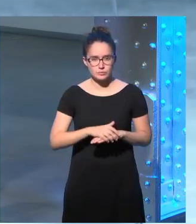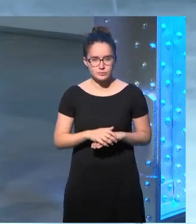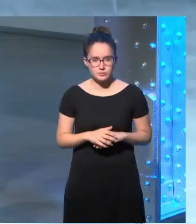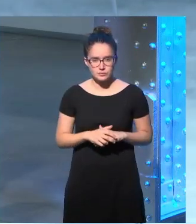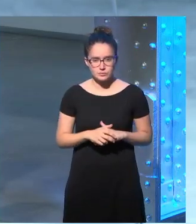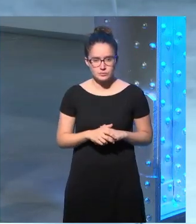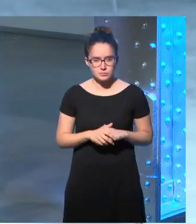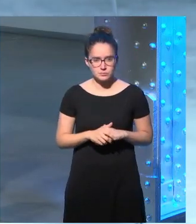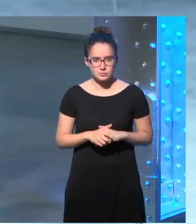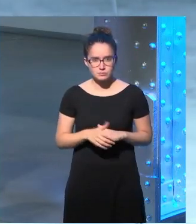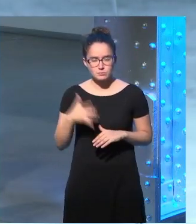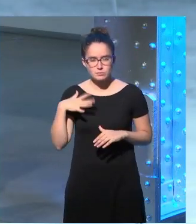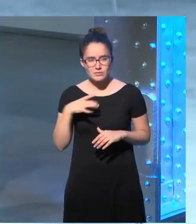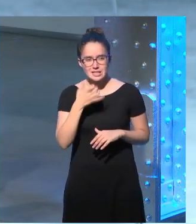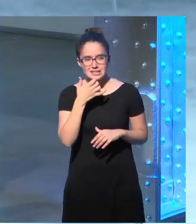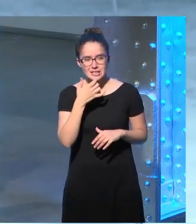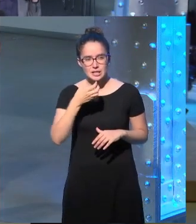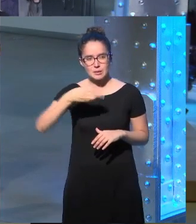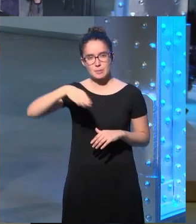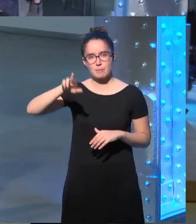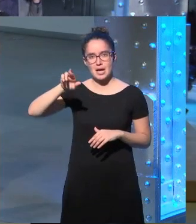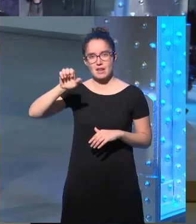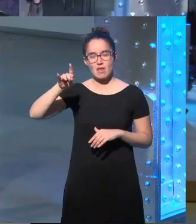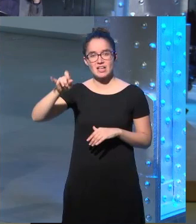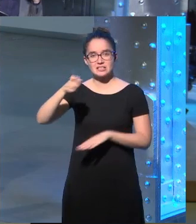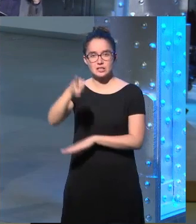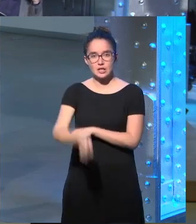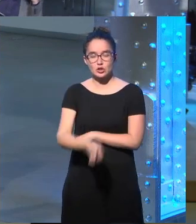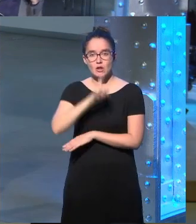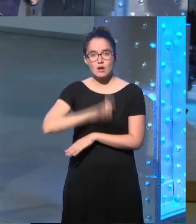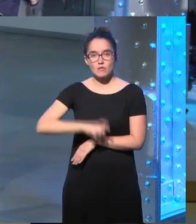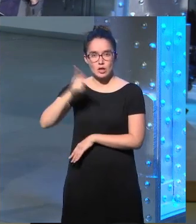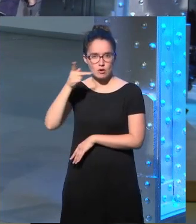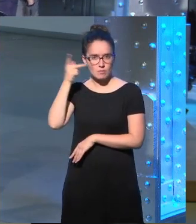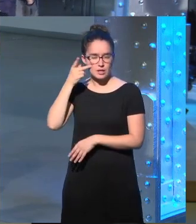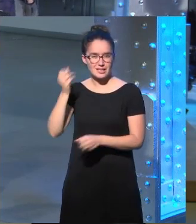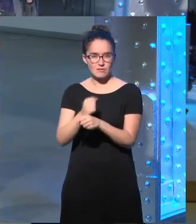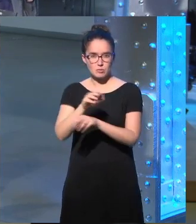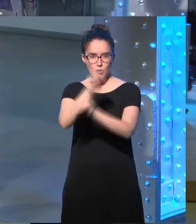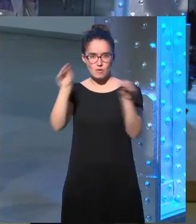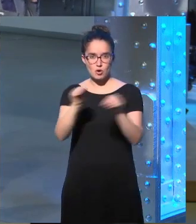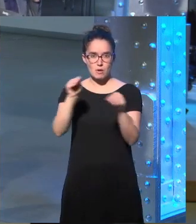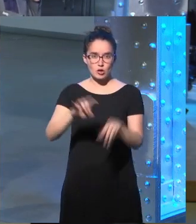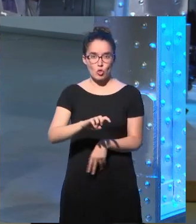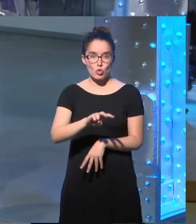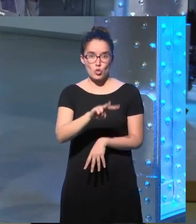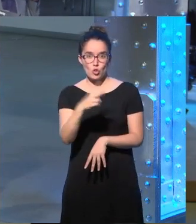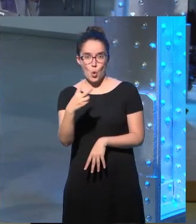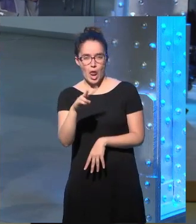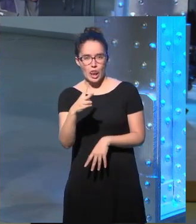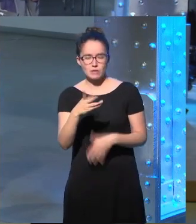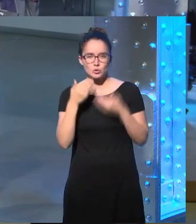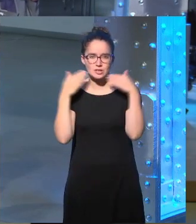attitude towards failure. Mercedes Chacon, I'm director from the Bankia Foundation. We work